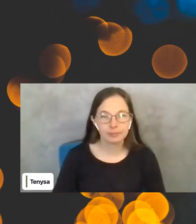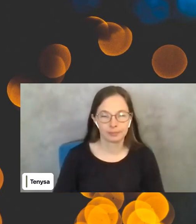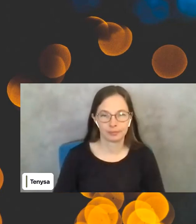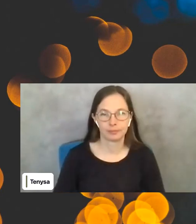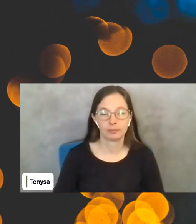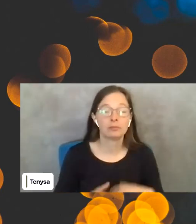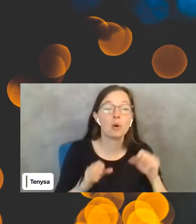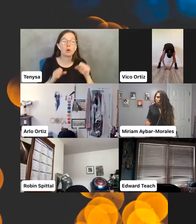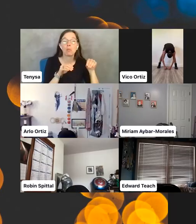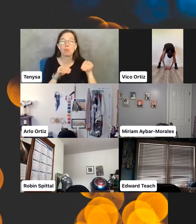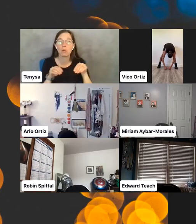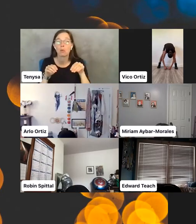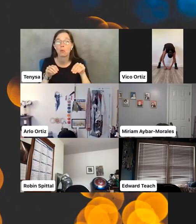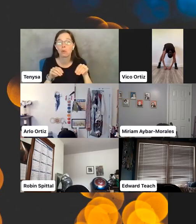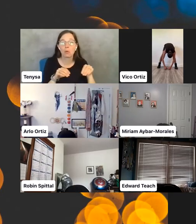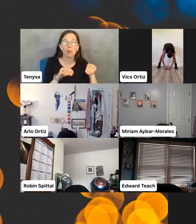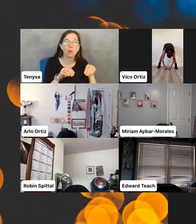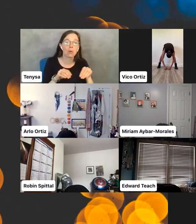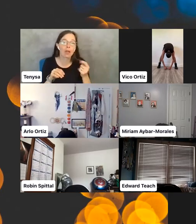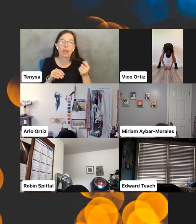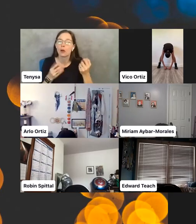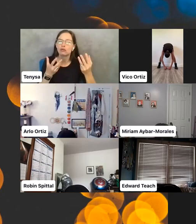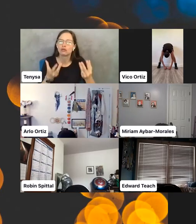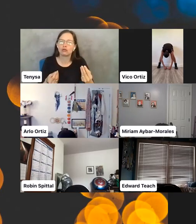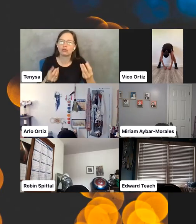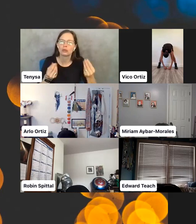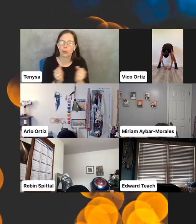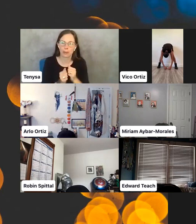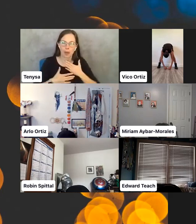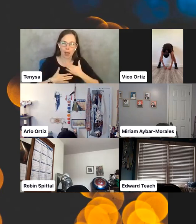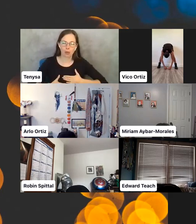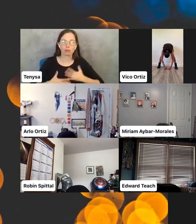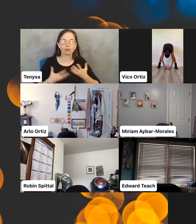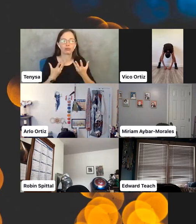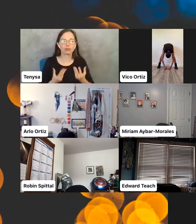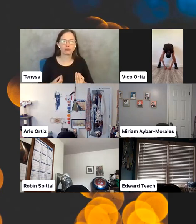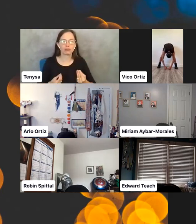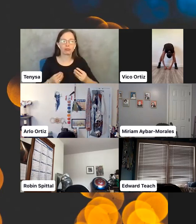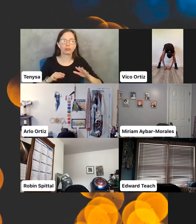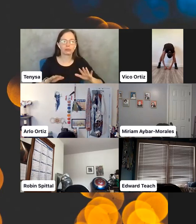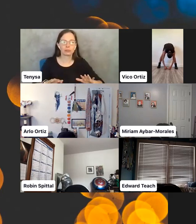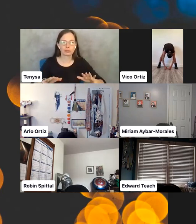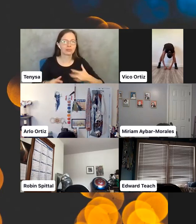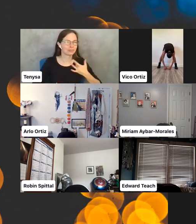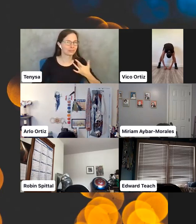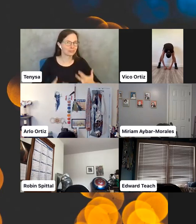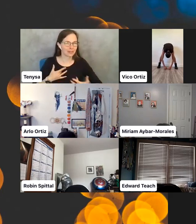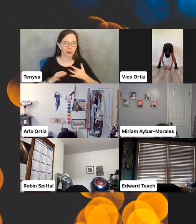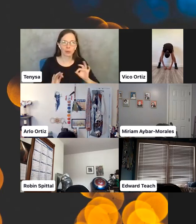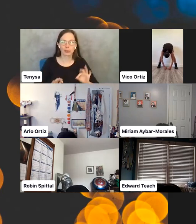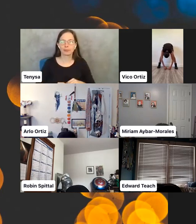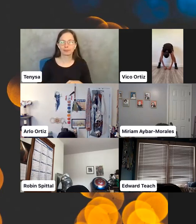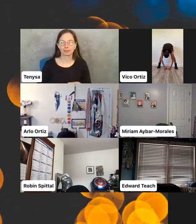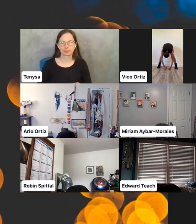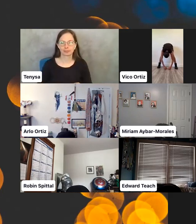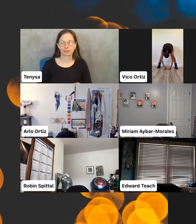a little bit. Gentle with our bodies. Is going to be very exciting, but we're going